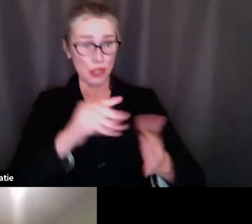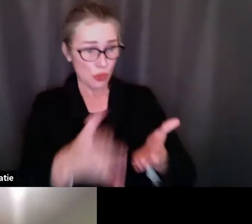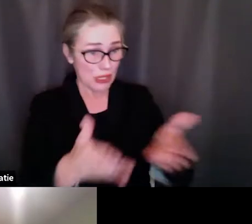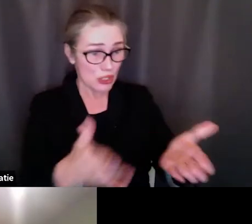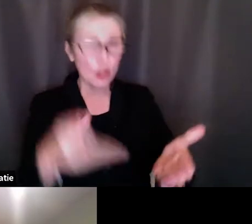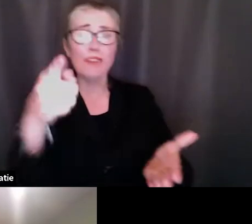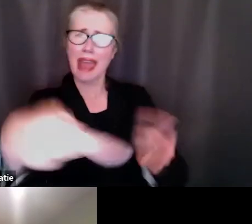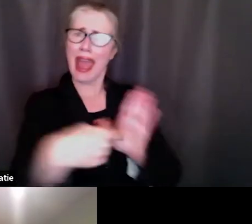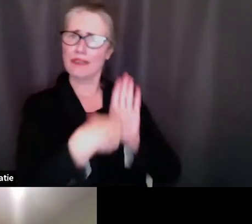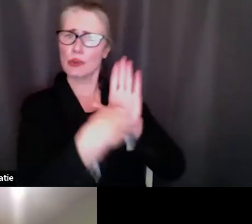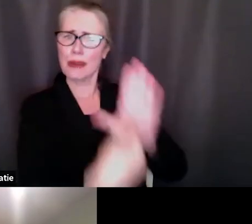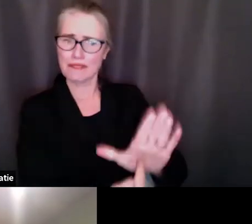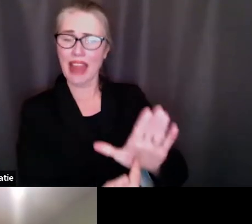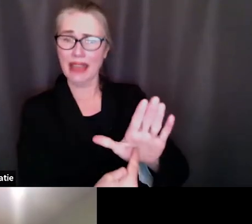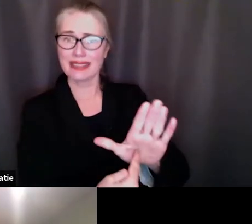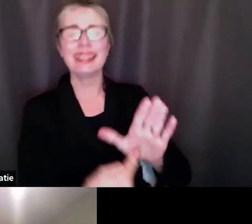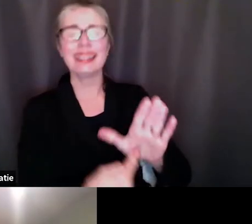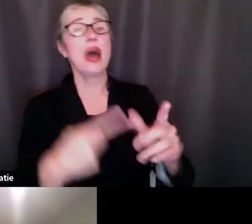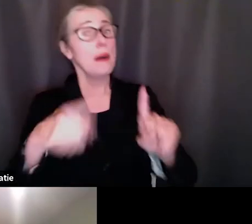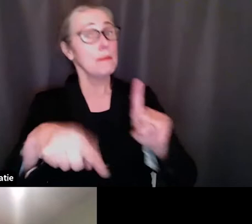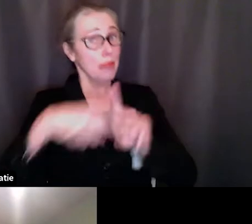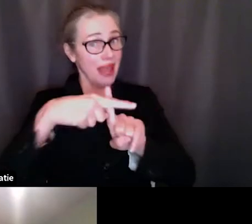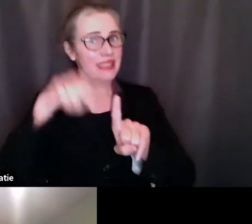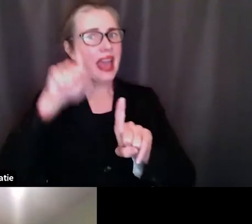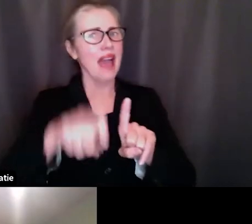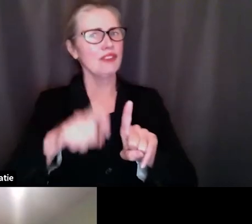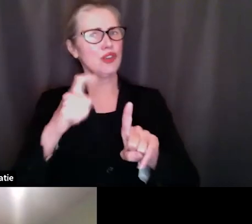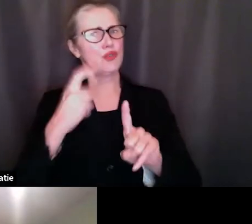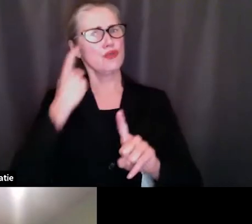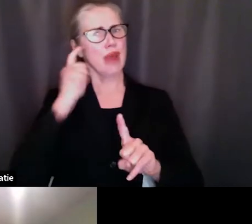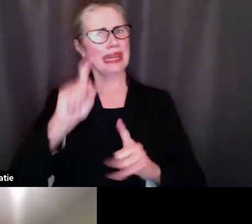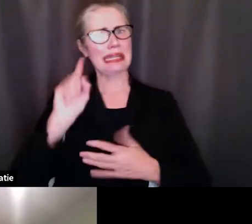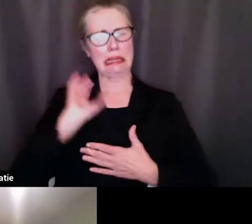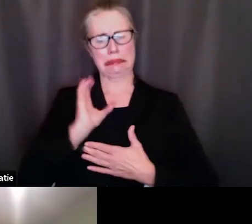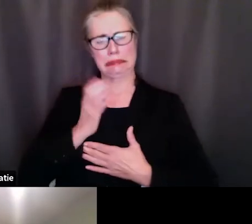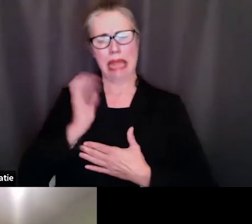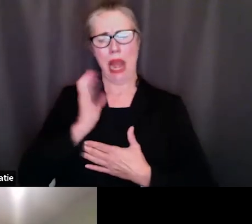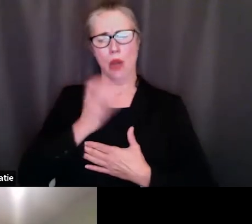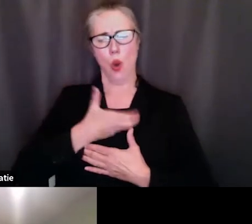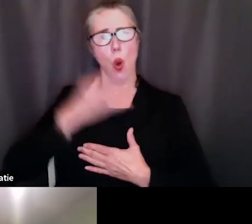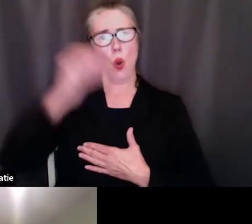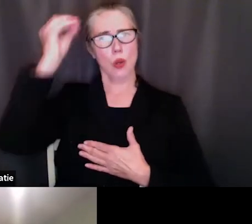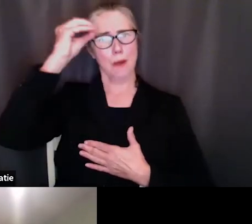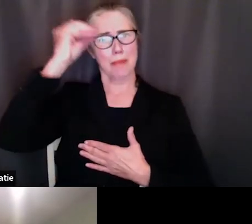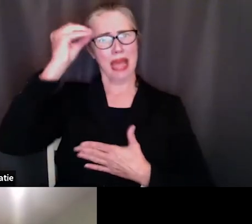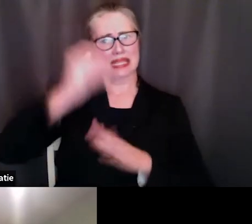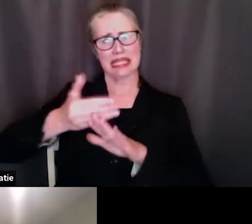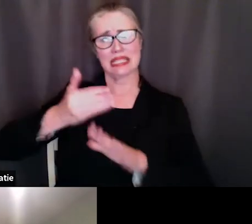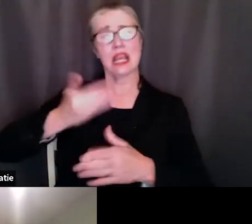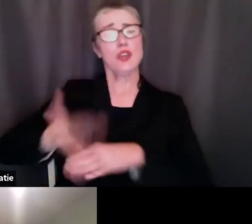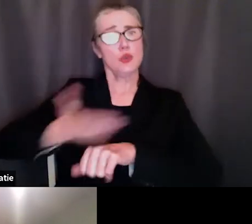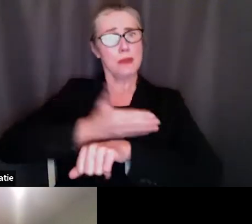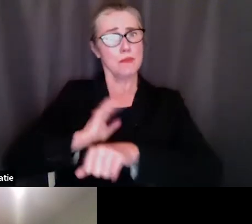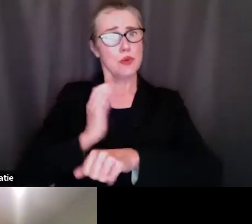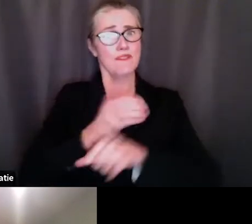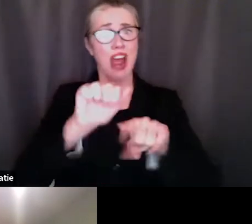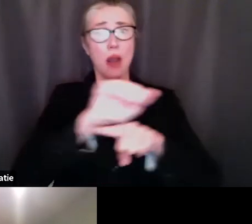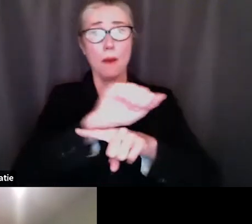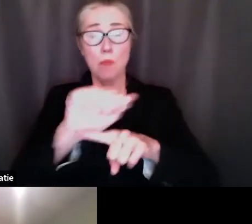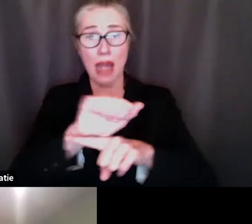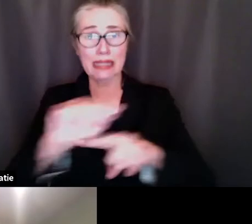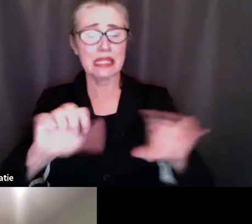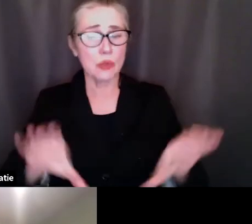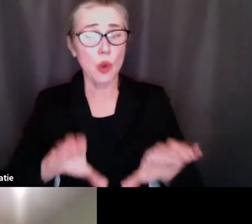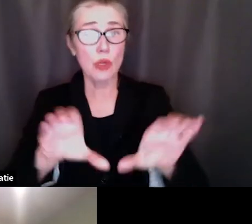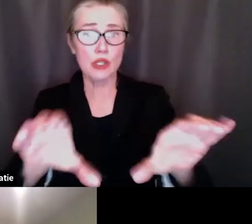areas of the school as well as recognize our own biases so that we can learn how to improve our practices this work is ongoing and is